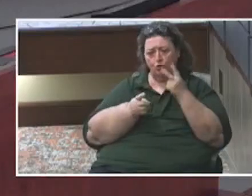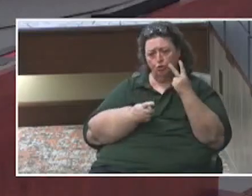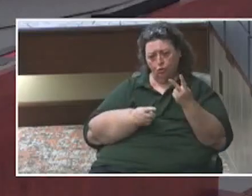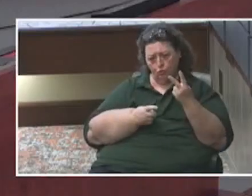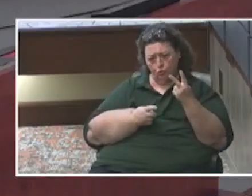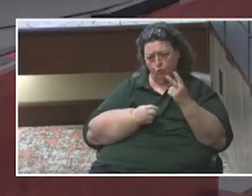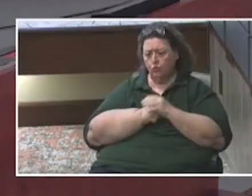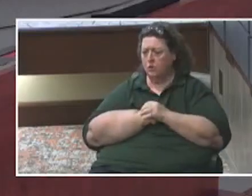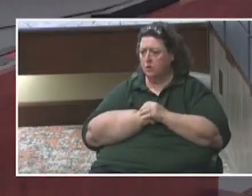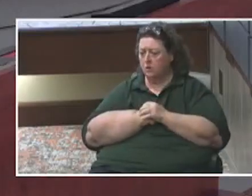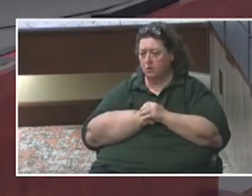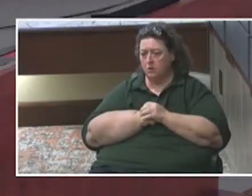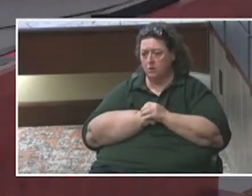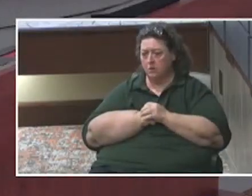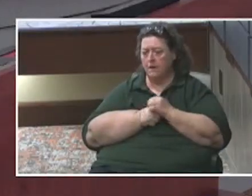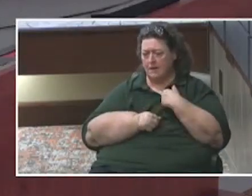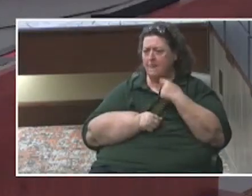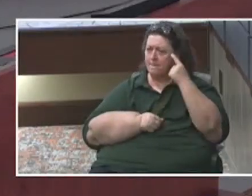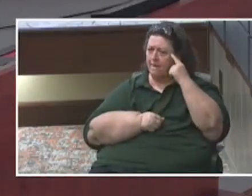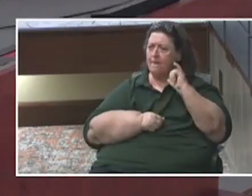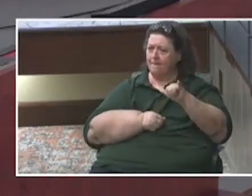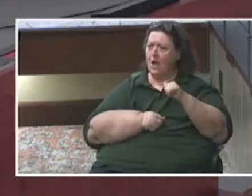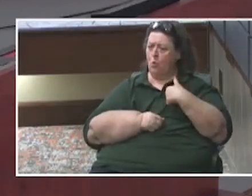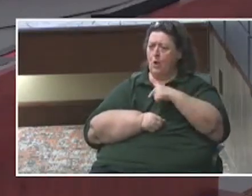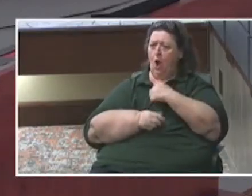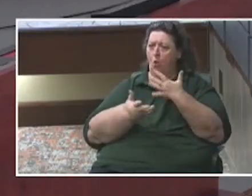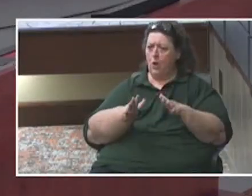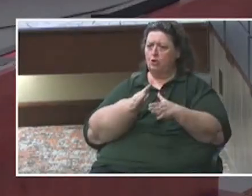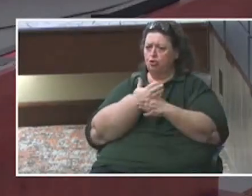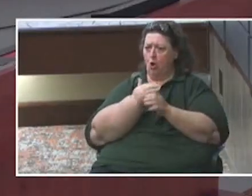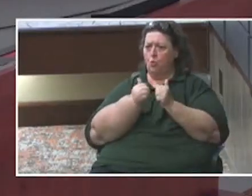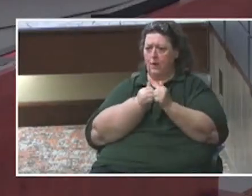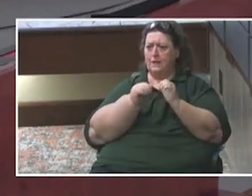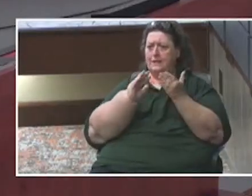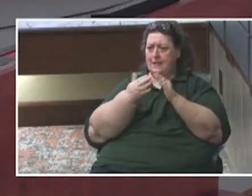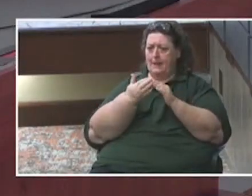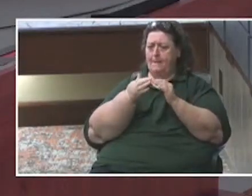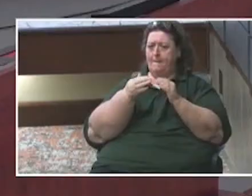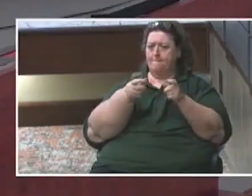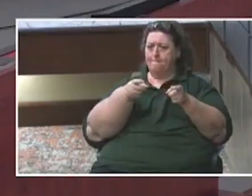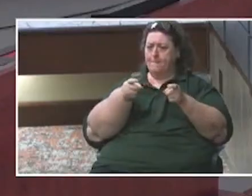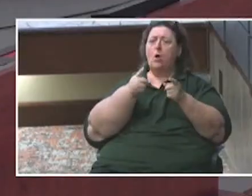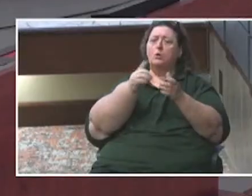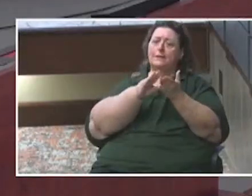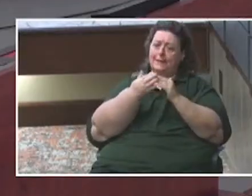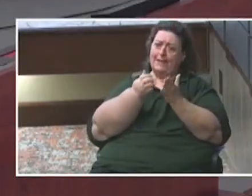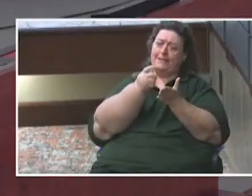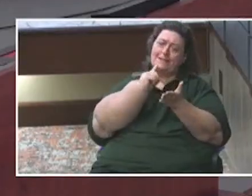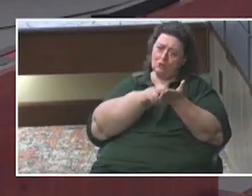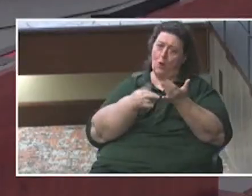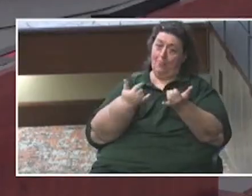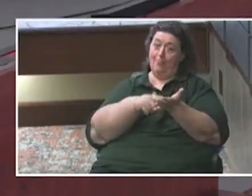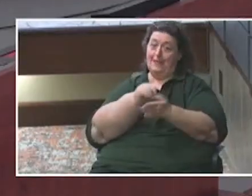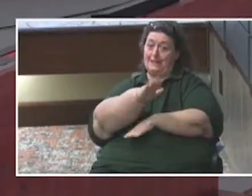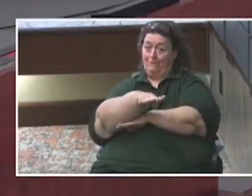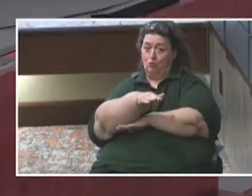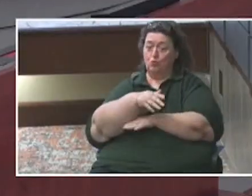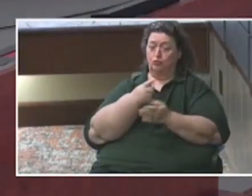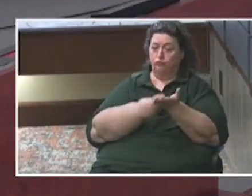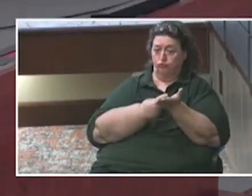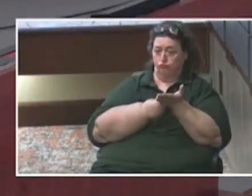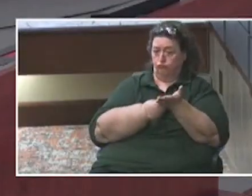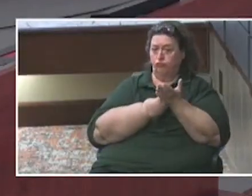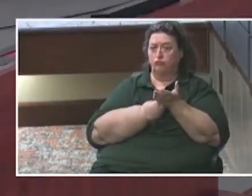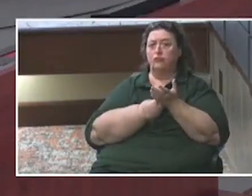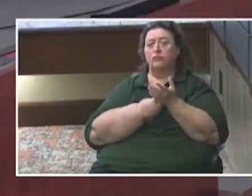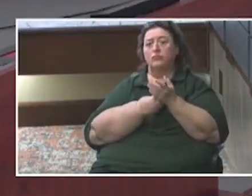Asteri Waco. I believe we shared with the city manager or city secretary this afternoon a letter